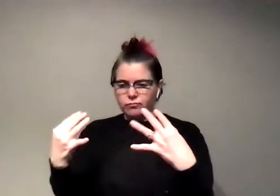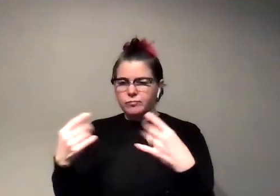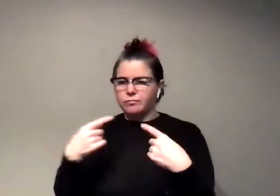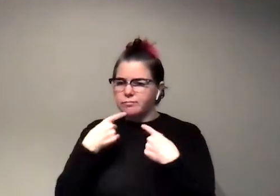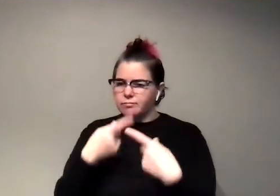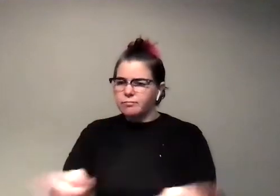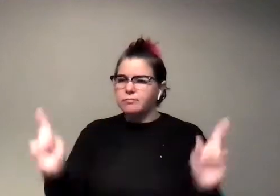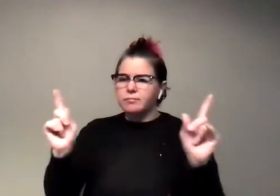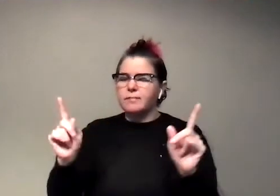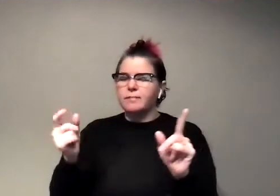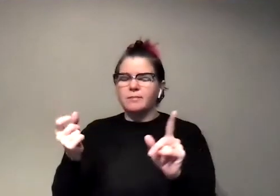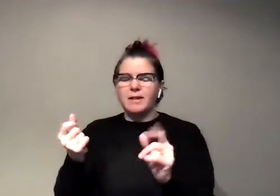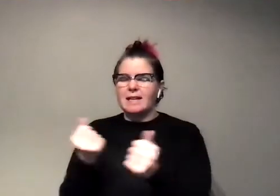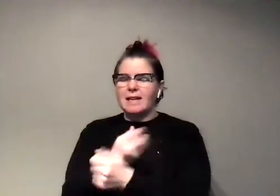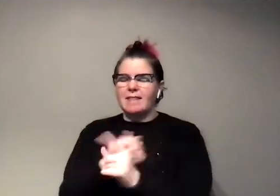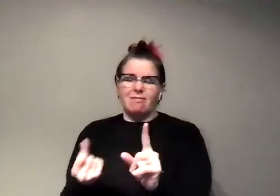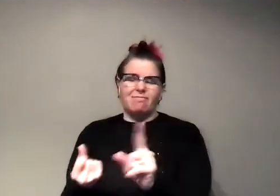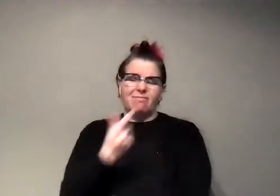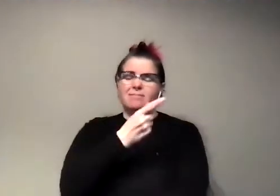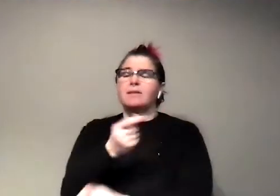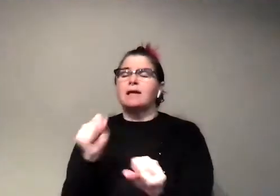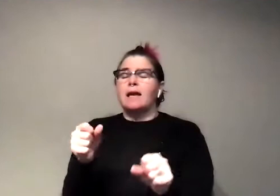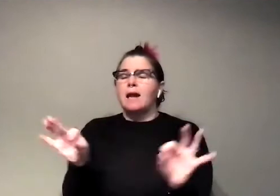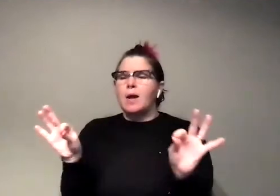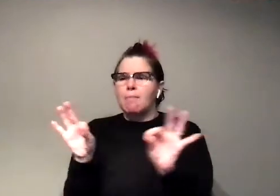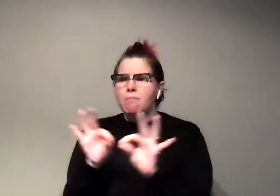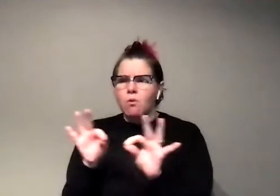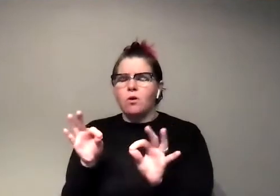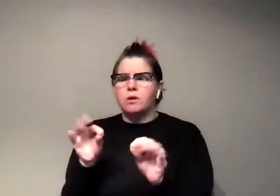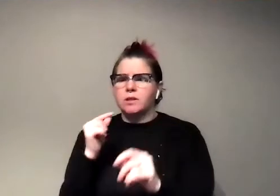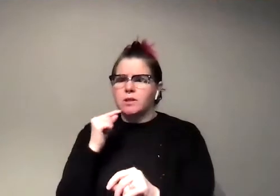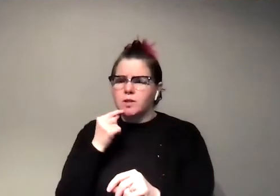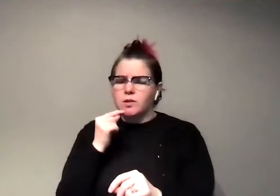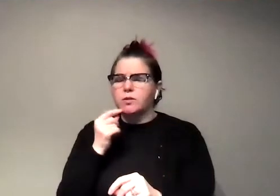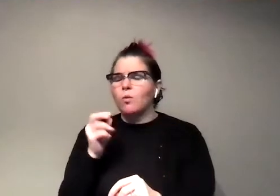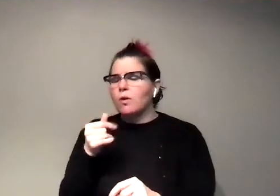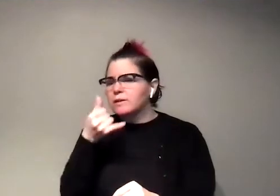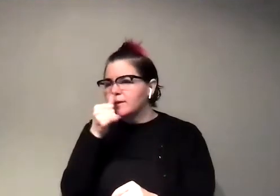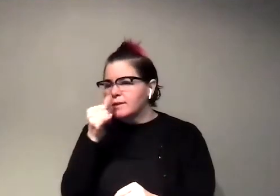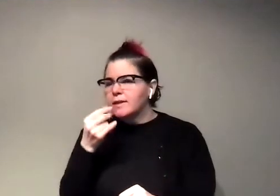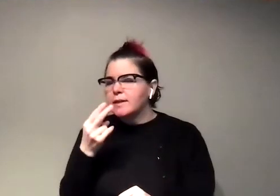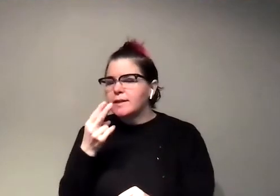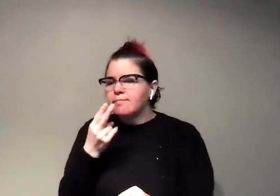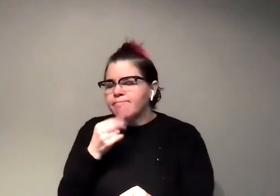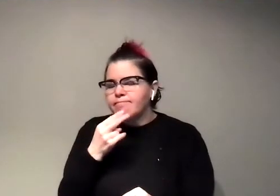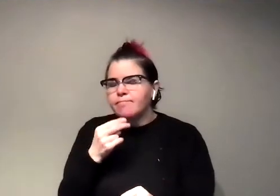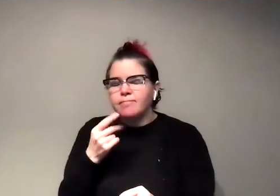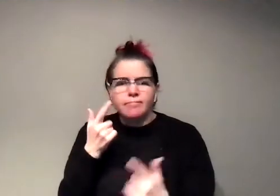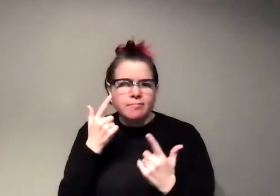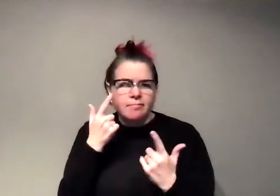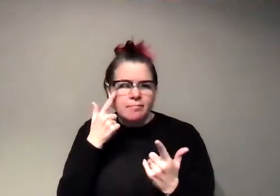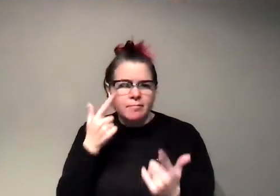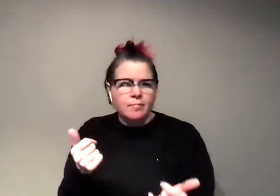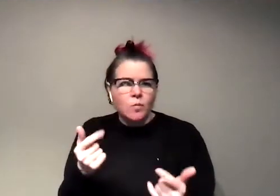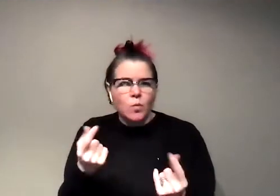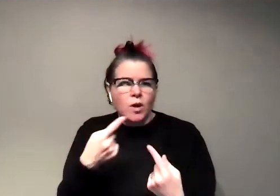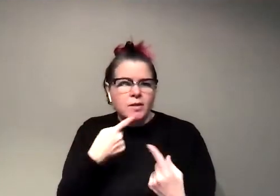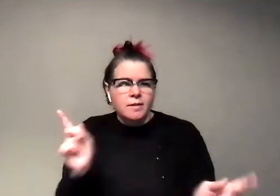about anything. It can be as important, big picture, or silly and insignificant as you'd like. What piece of information do